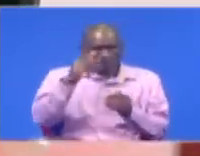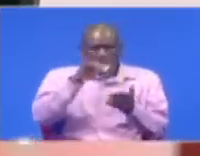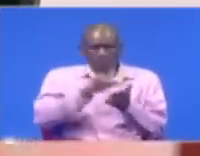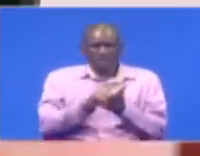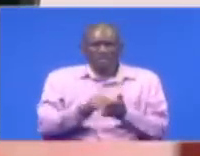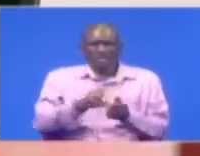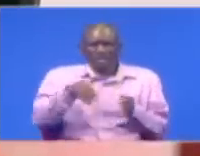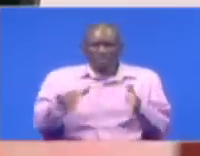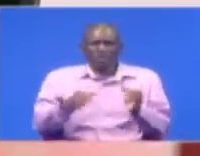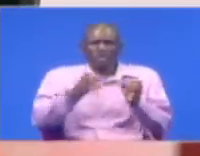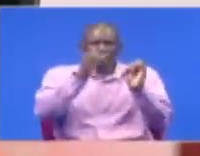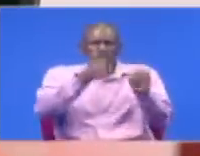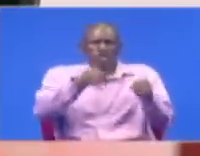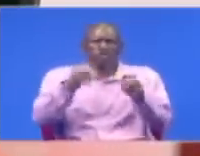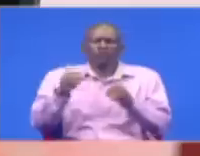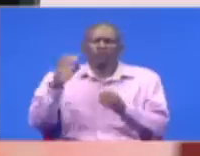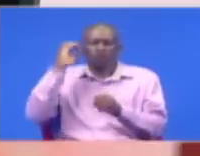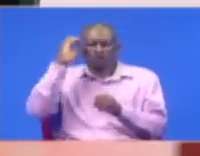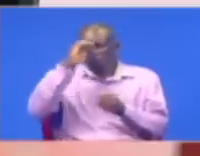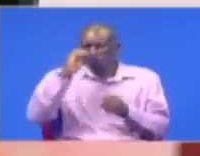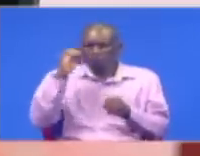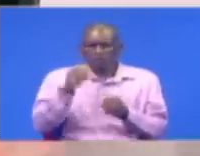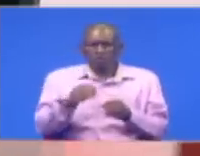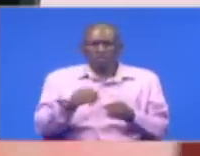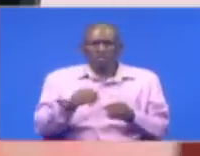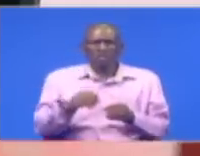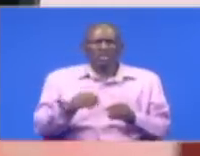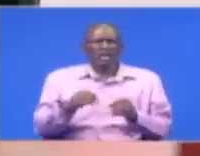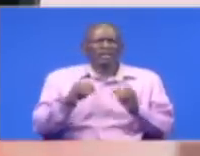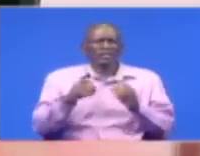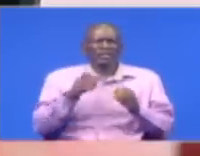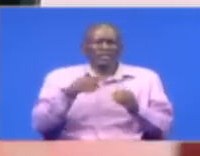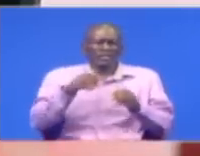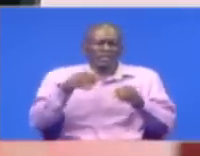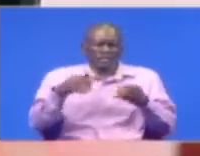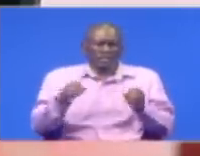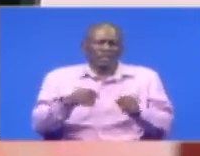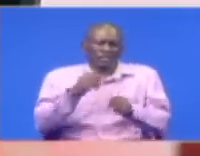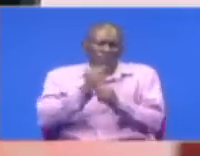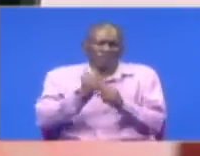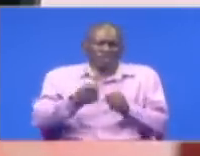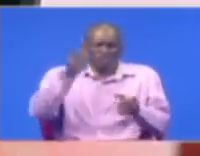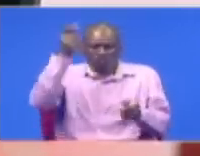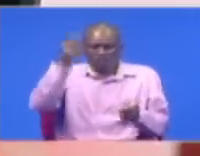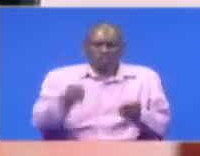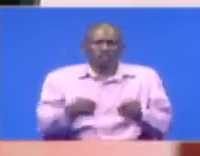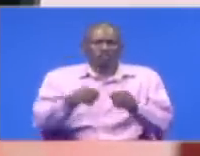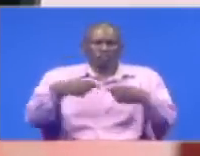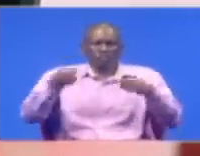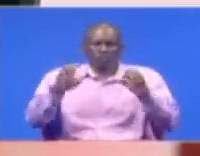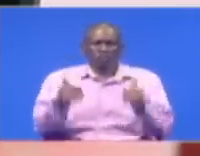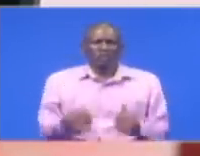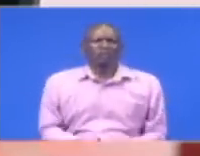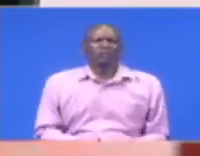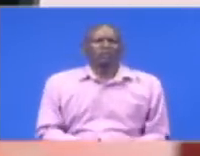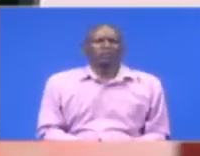words, individual opinions do immortalize judges, particularly.